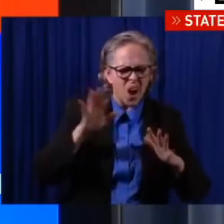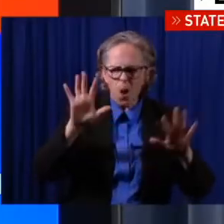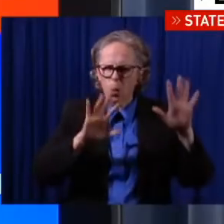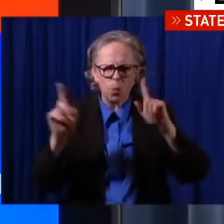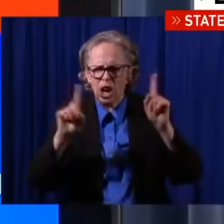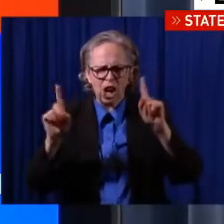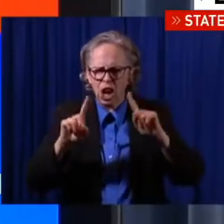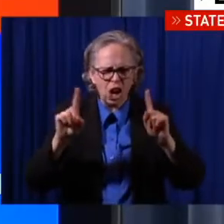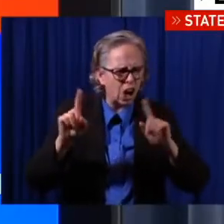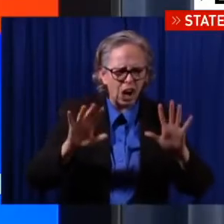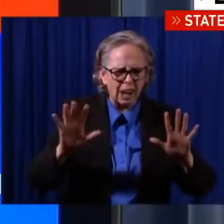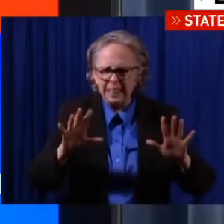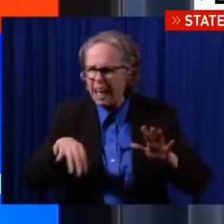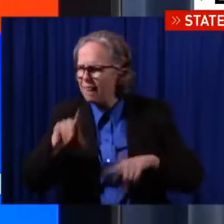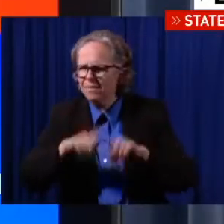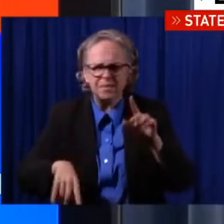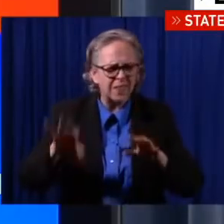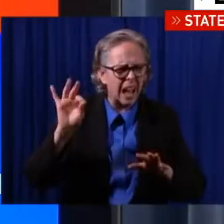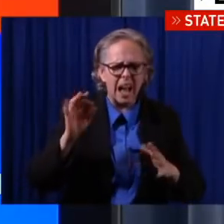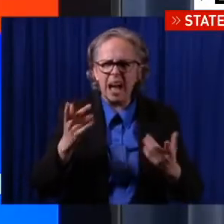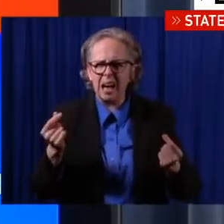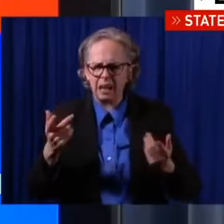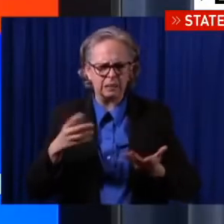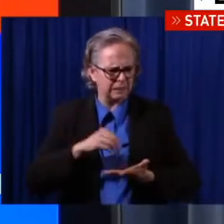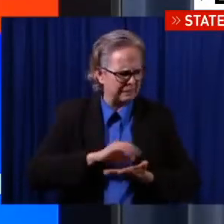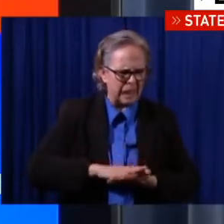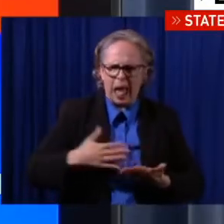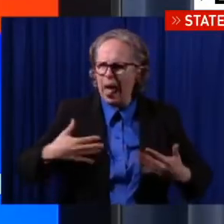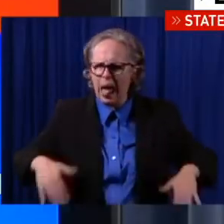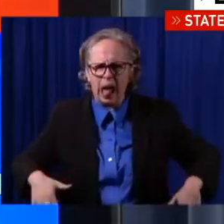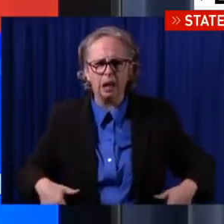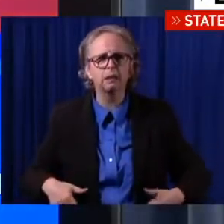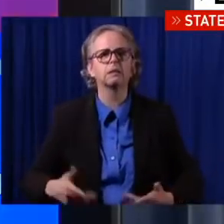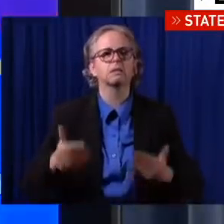data on this or did not write it down, you can go up to